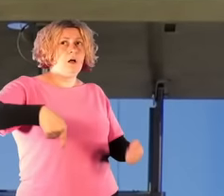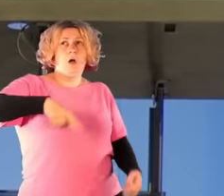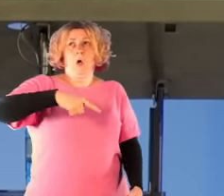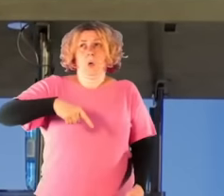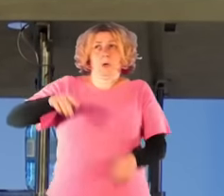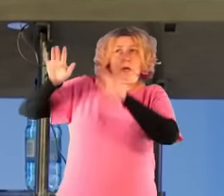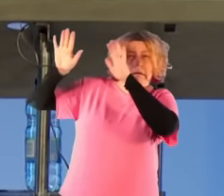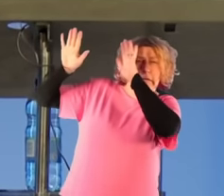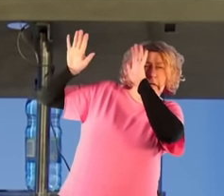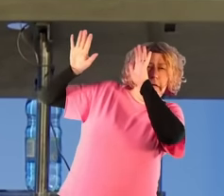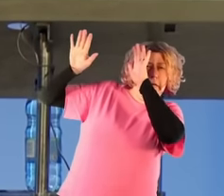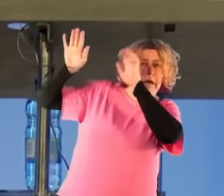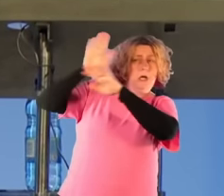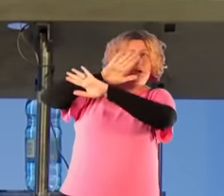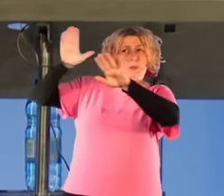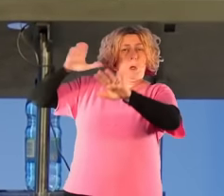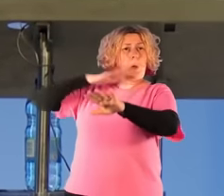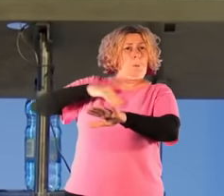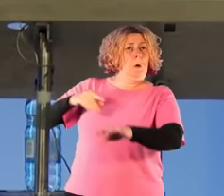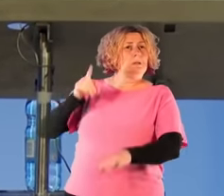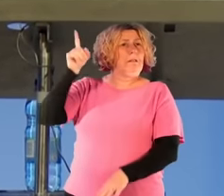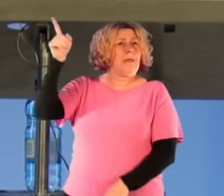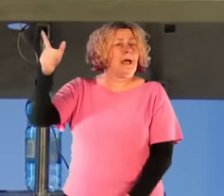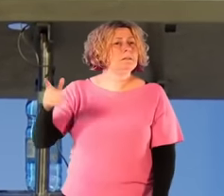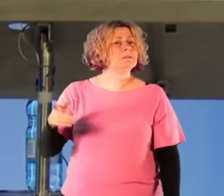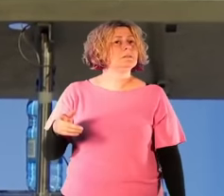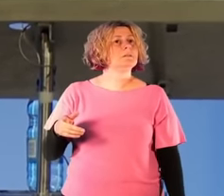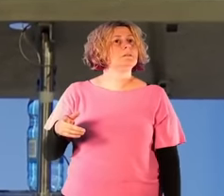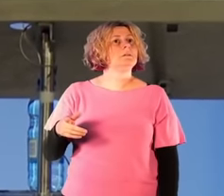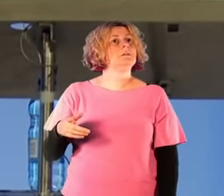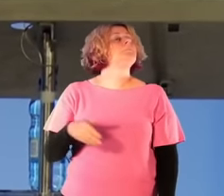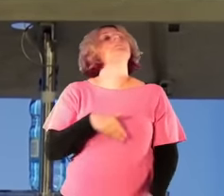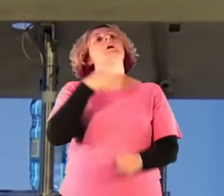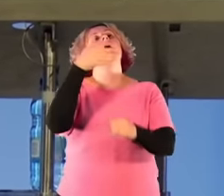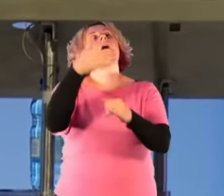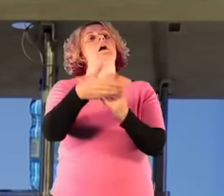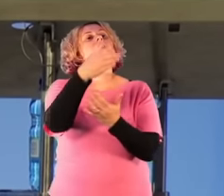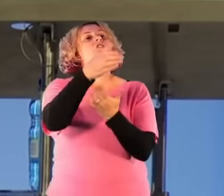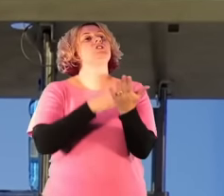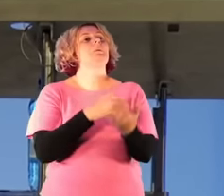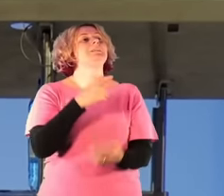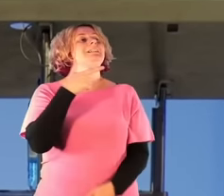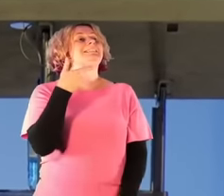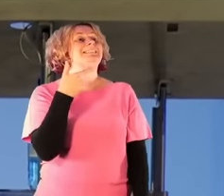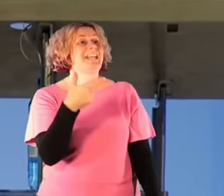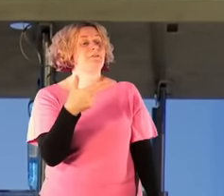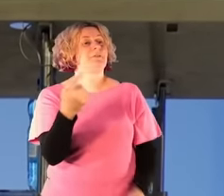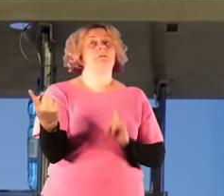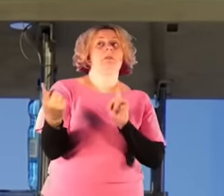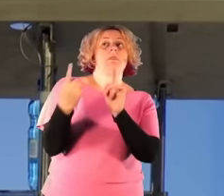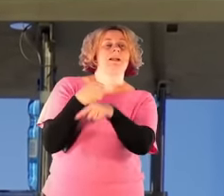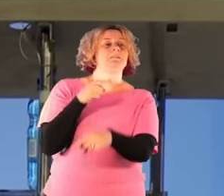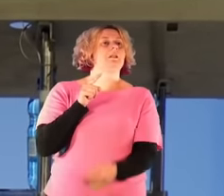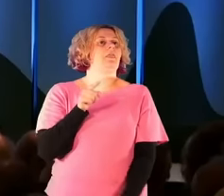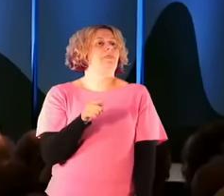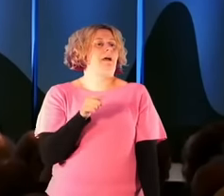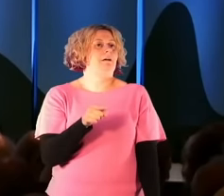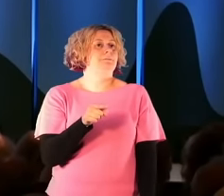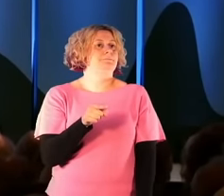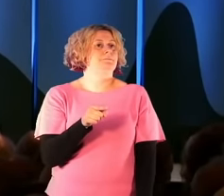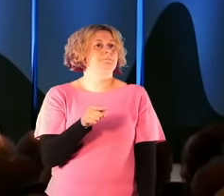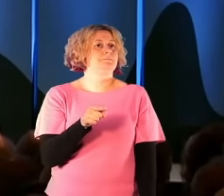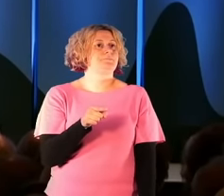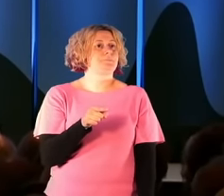God's judgment? And the answer comes in chapter 7. The first part of the chapter is all about those who are